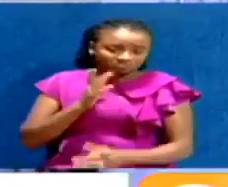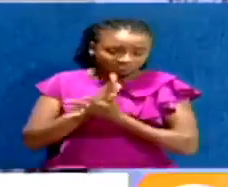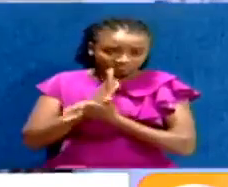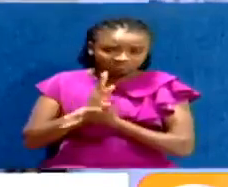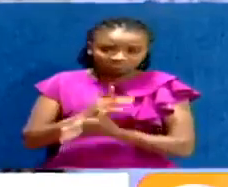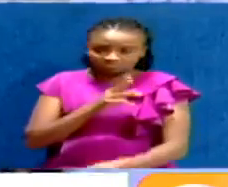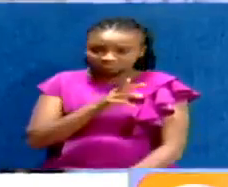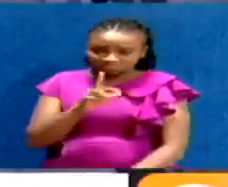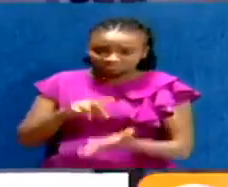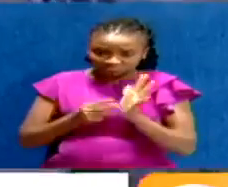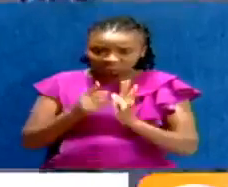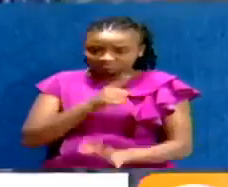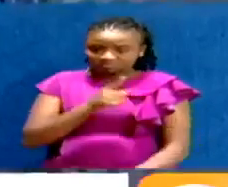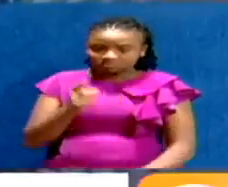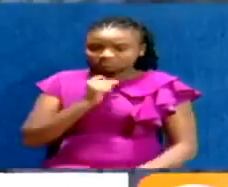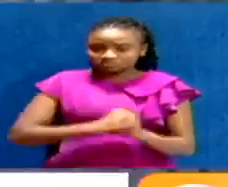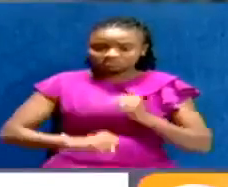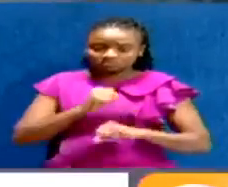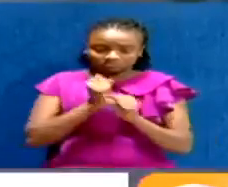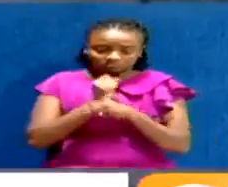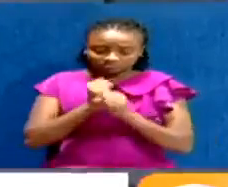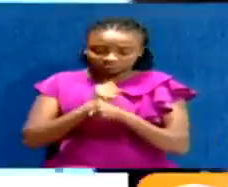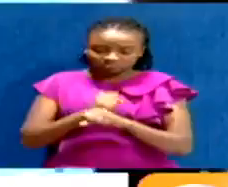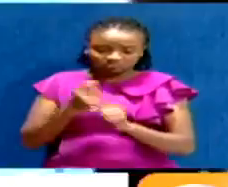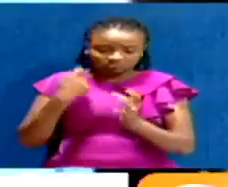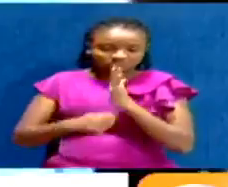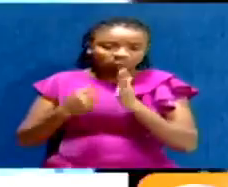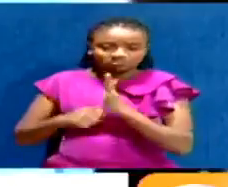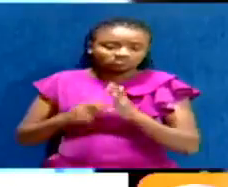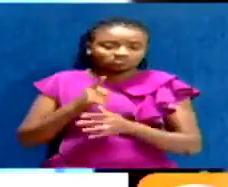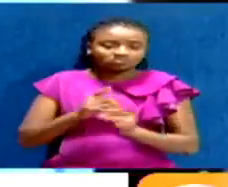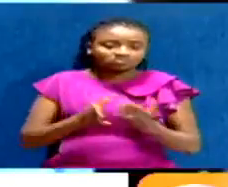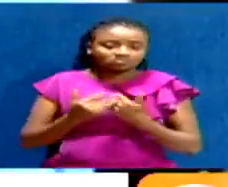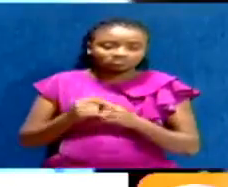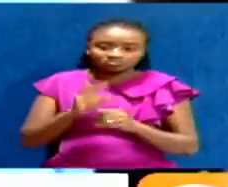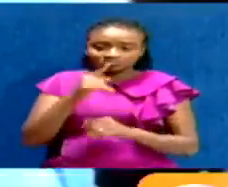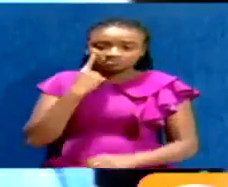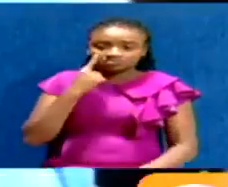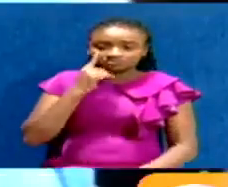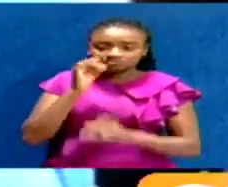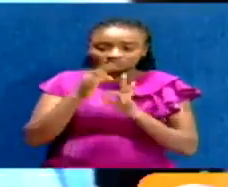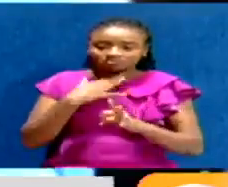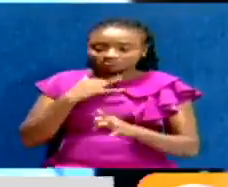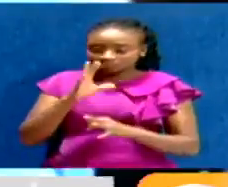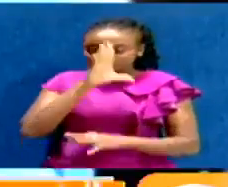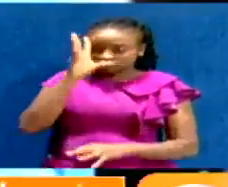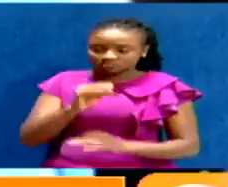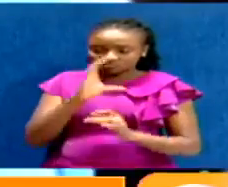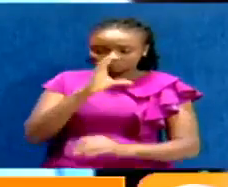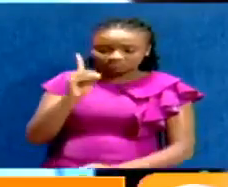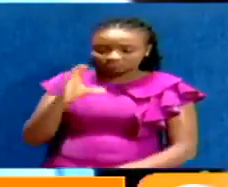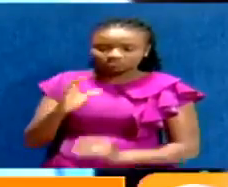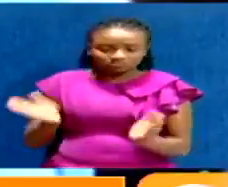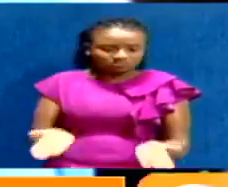the actual manufacture of vaccines. Fourth, to strengthen the Africa CDC and enable it